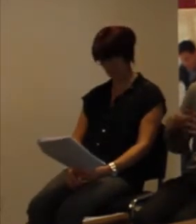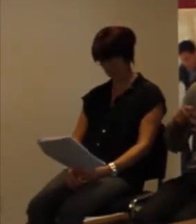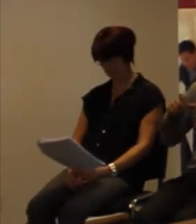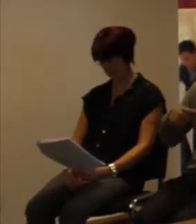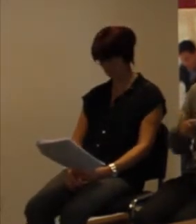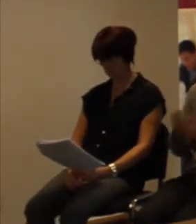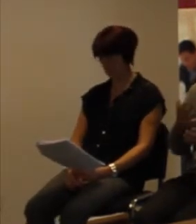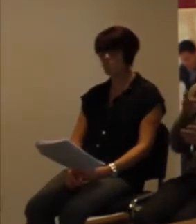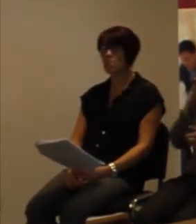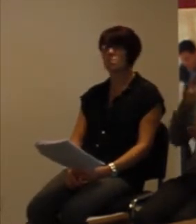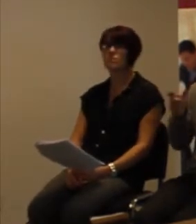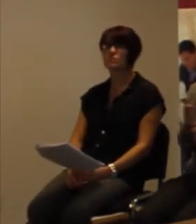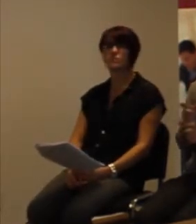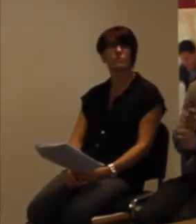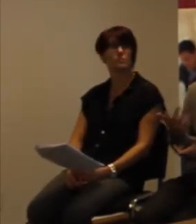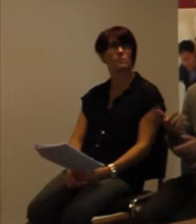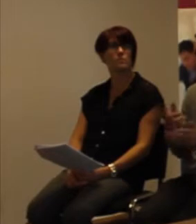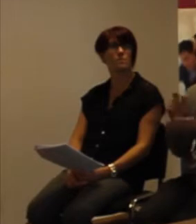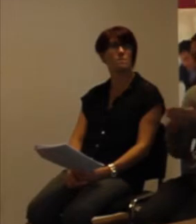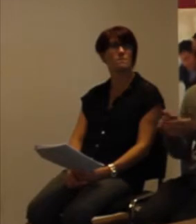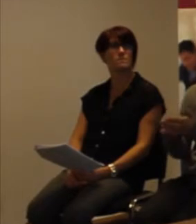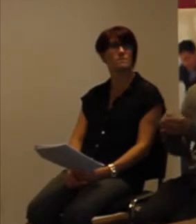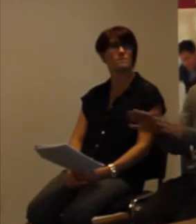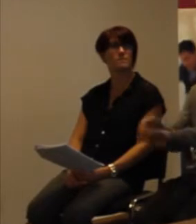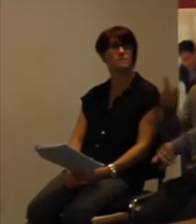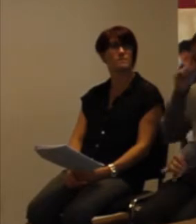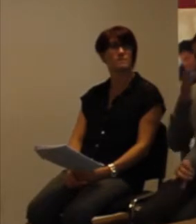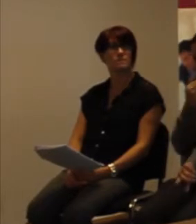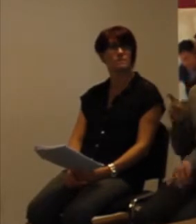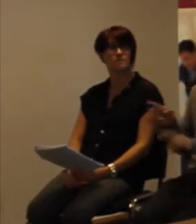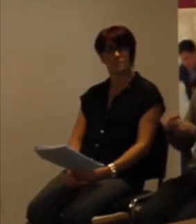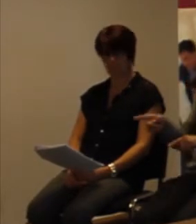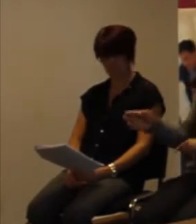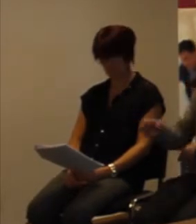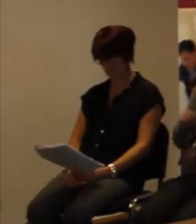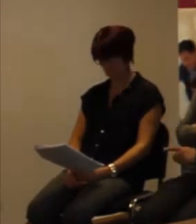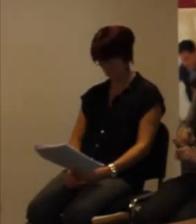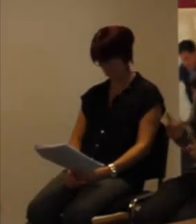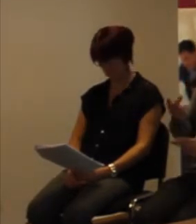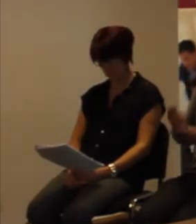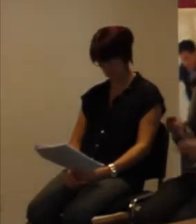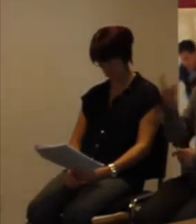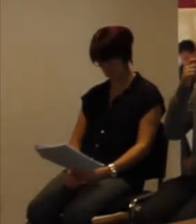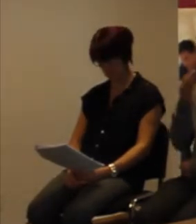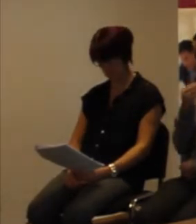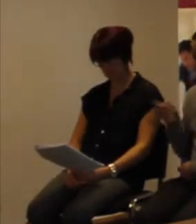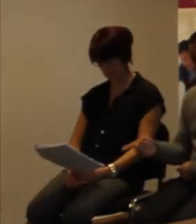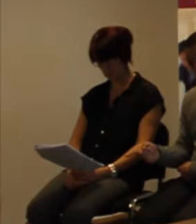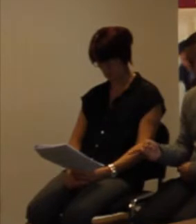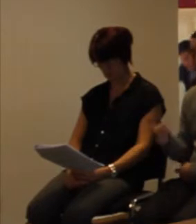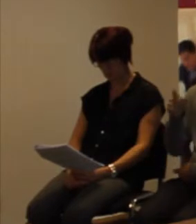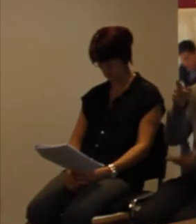So the scribe should not normally be the learner's own tutor or assessor, and if so, the awarding body should